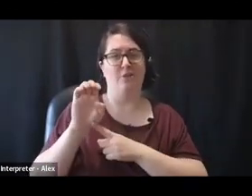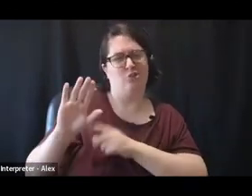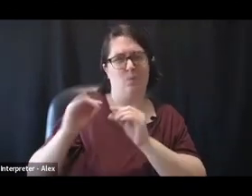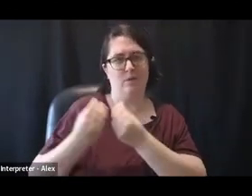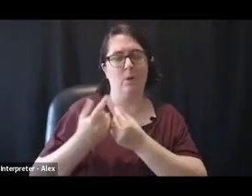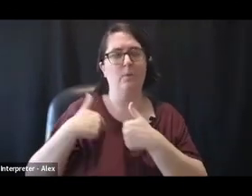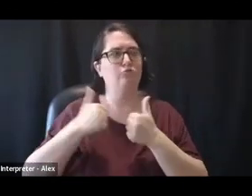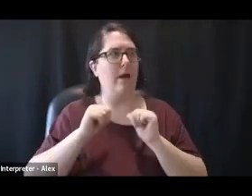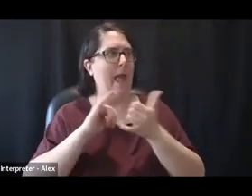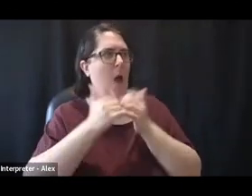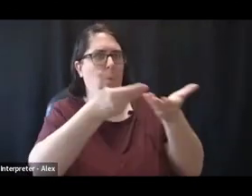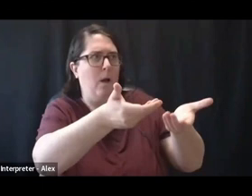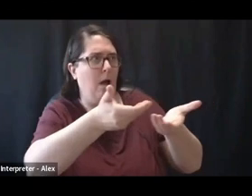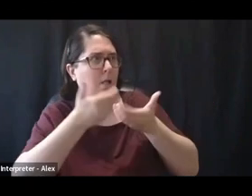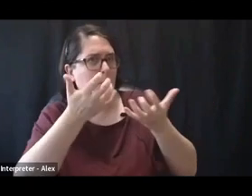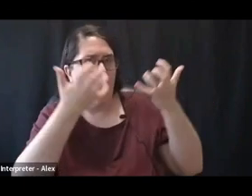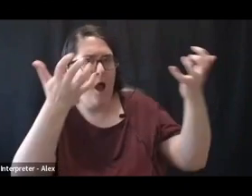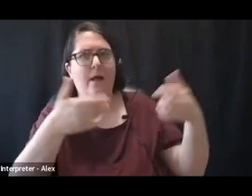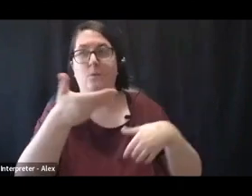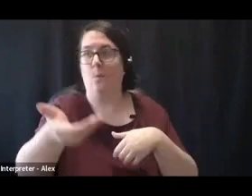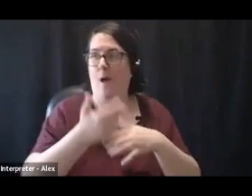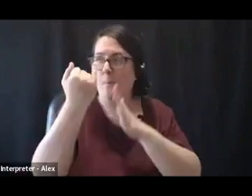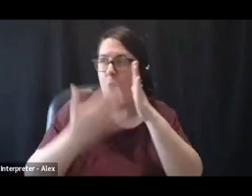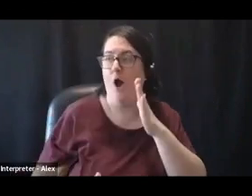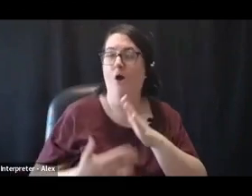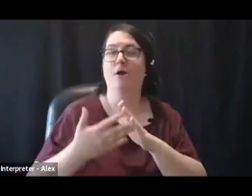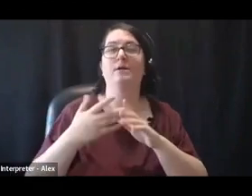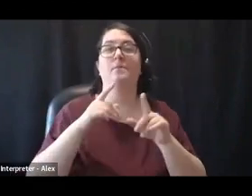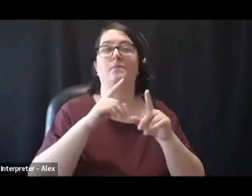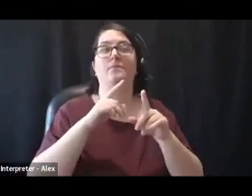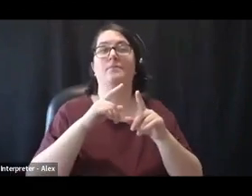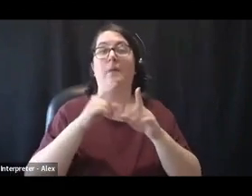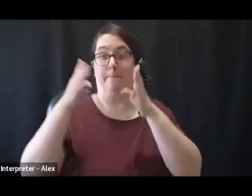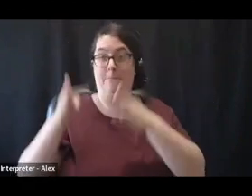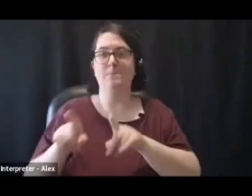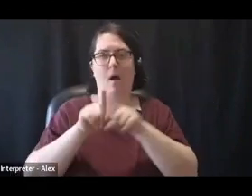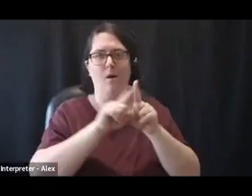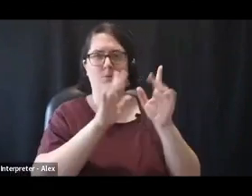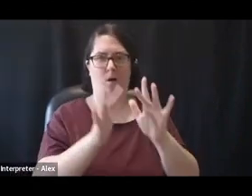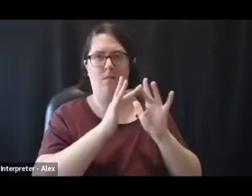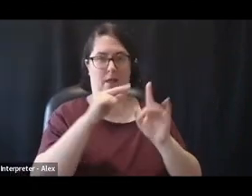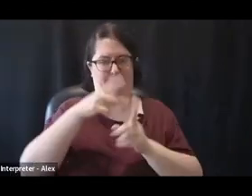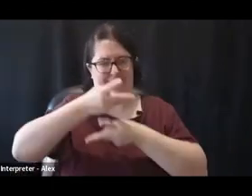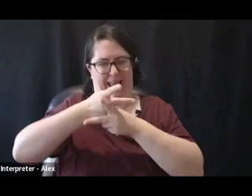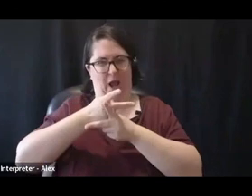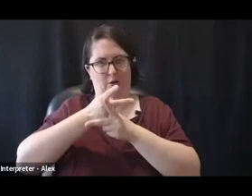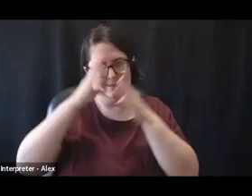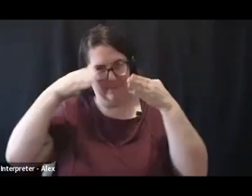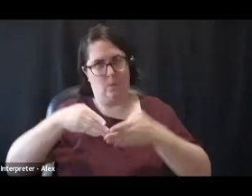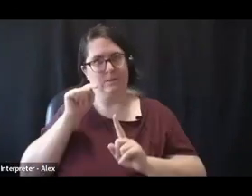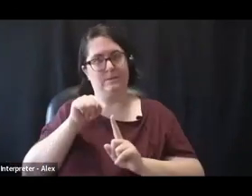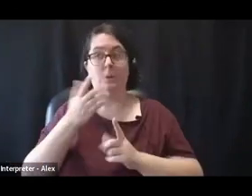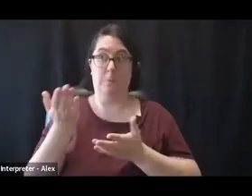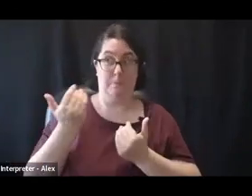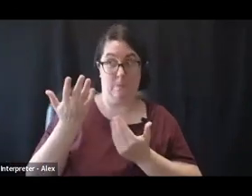welcome artists and audiences, and both in your space, but also virtually, with care being at the center of what you do. So I'd like to hear